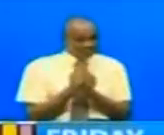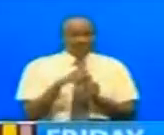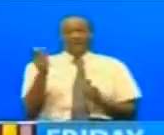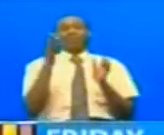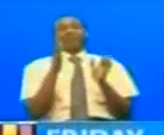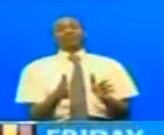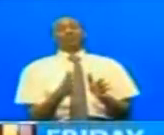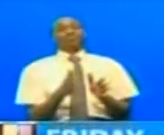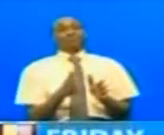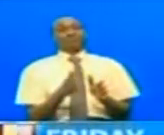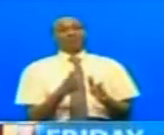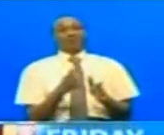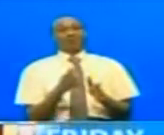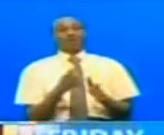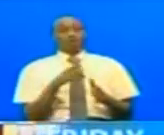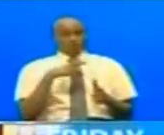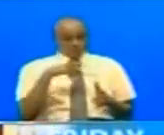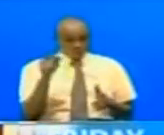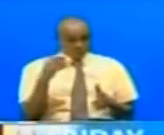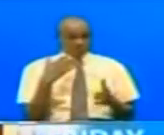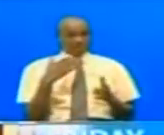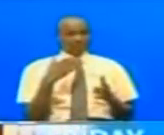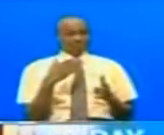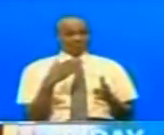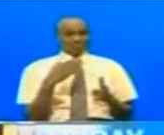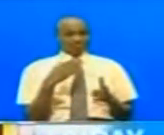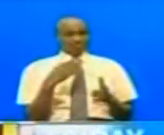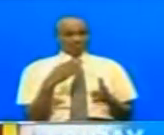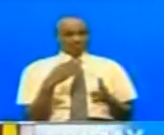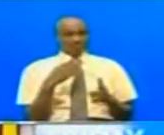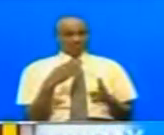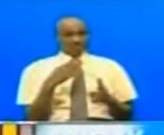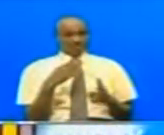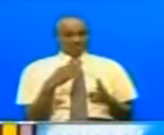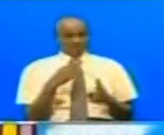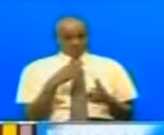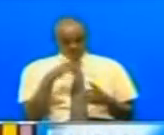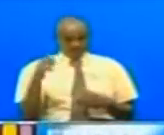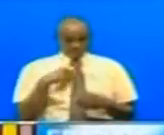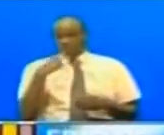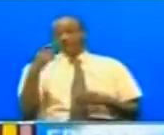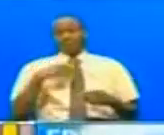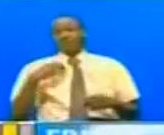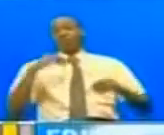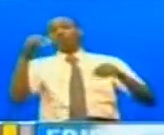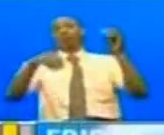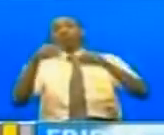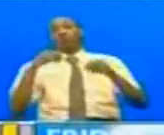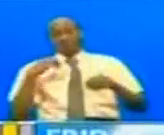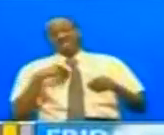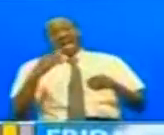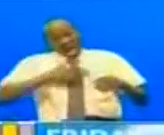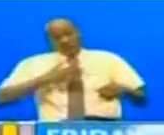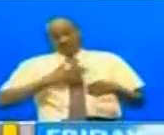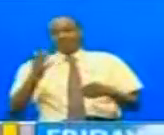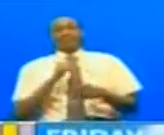someone goes to appeal to the electorate, mm-hmm. to elect you know, the three piece. Mm-hmm. What does that mean? Mm-hmm.